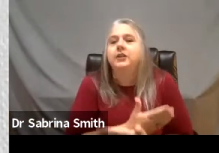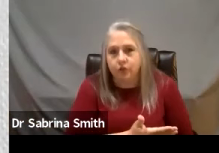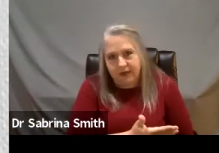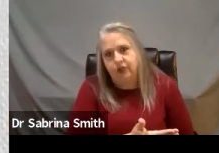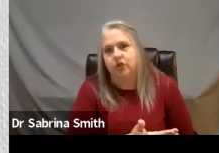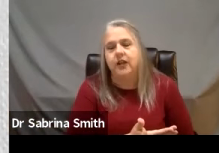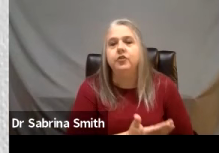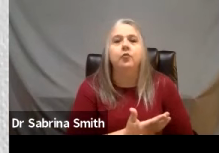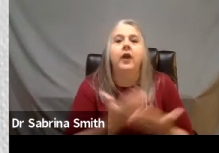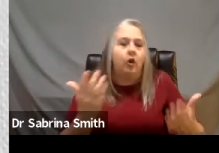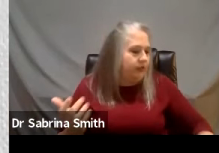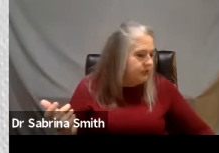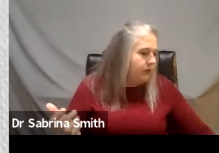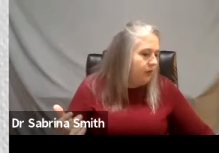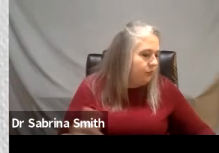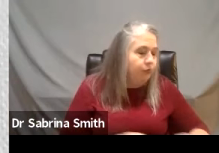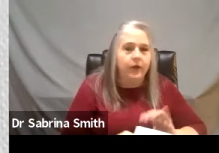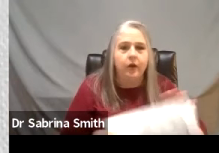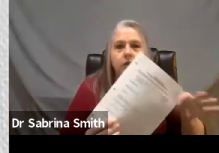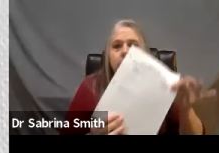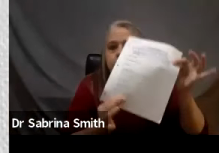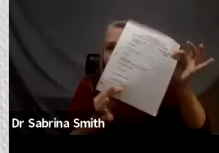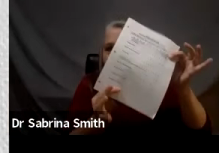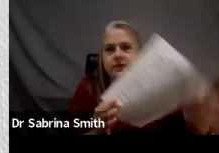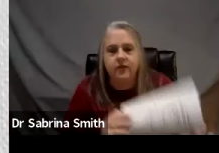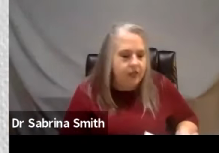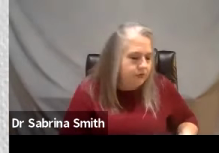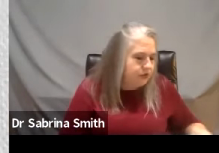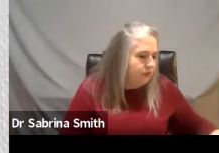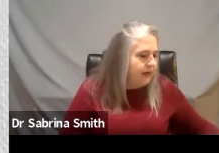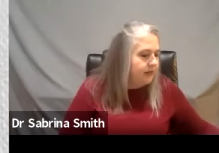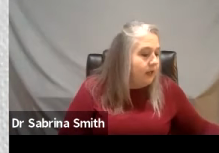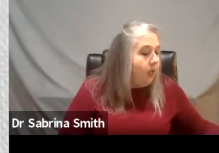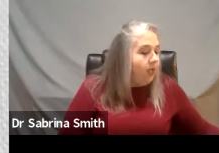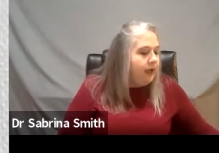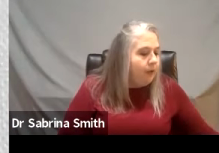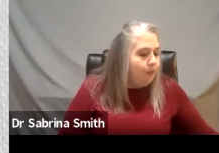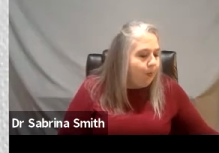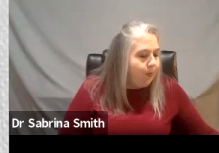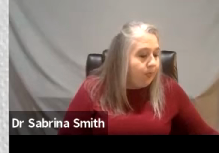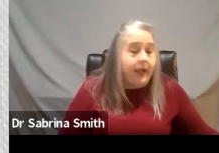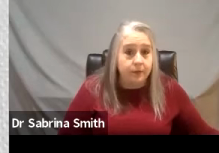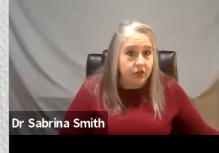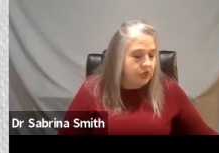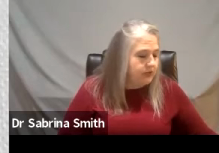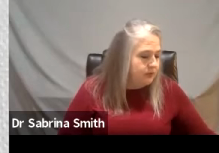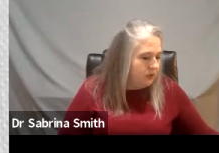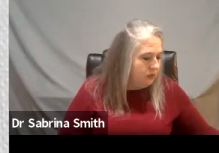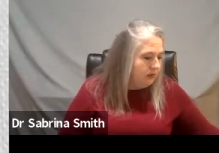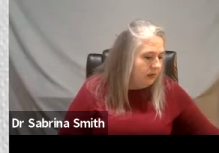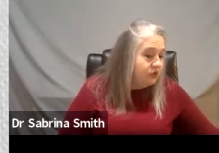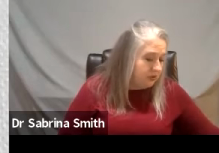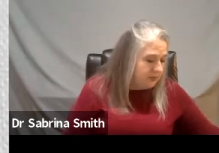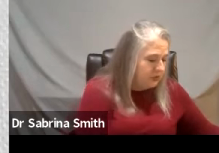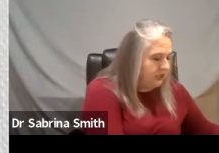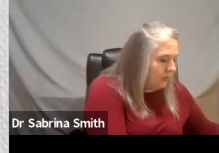for? I do the research. I do what are they doing? What are the forms that they use to rate? Now, and I'm going to share these with you.